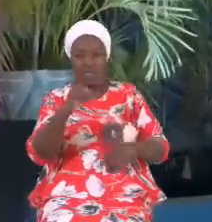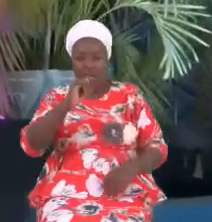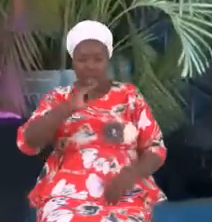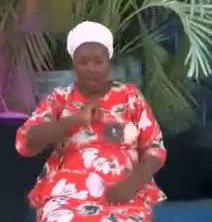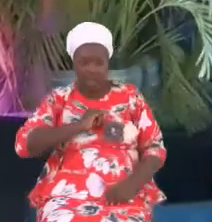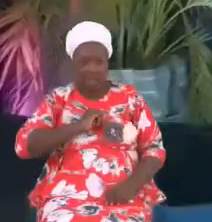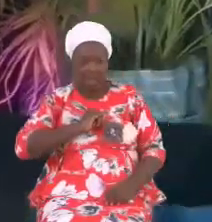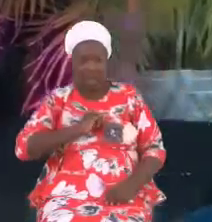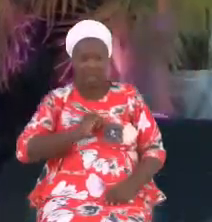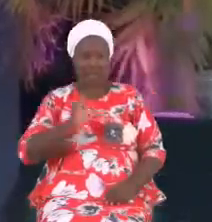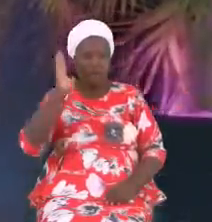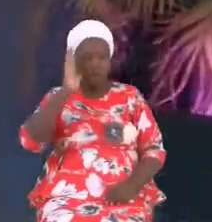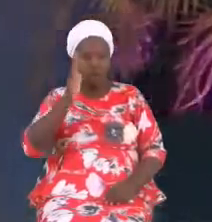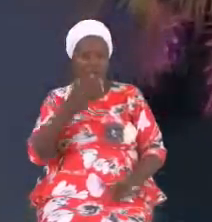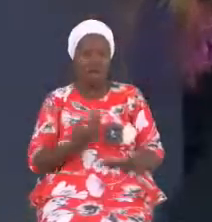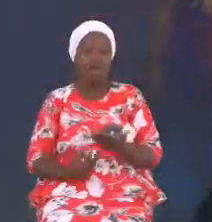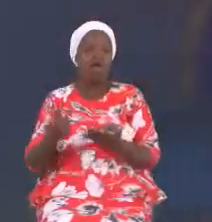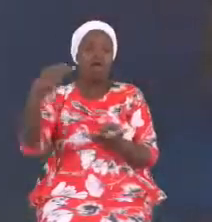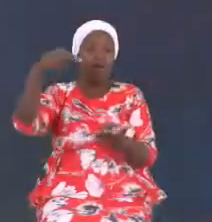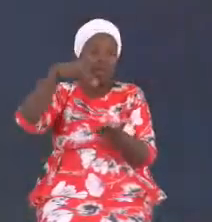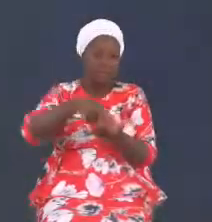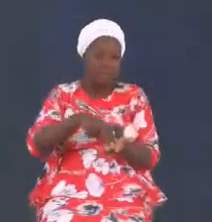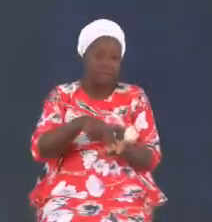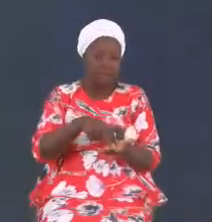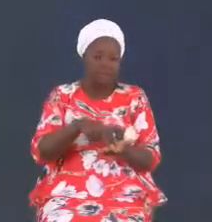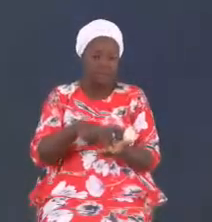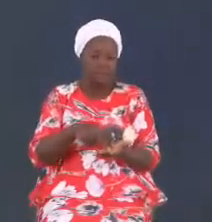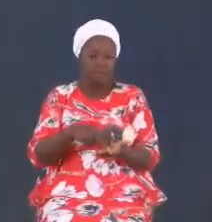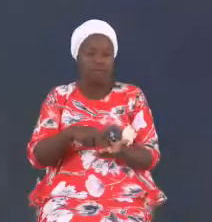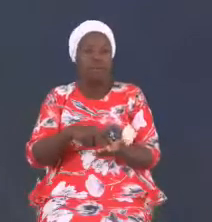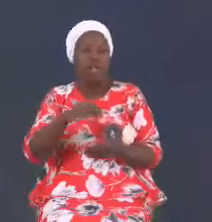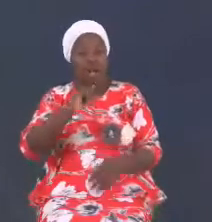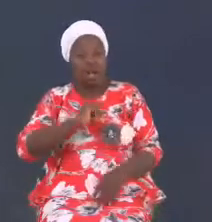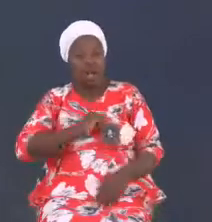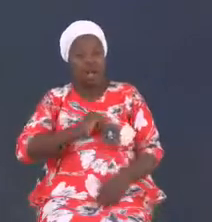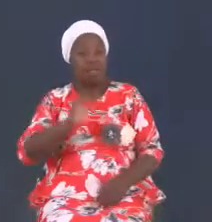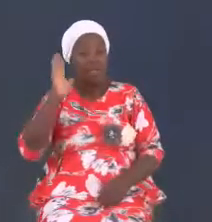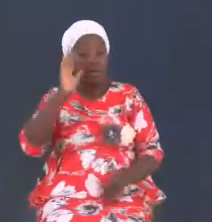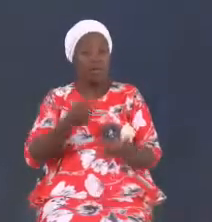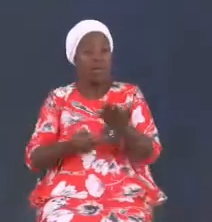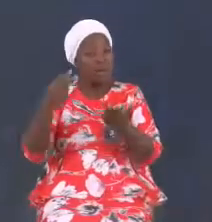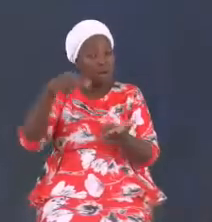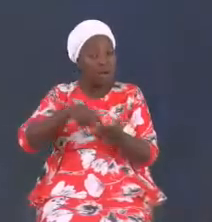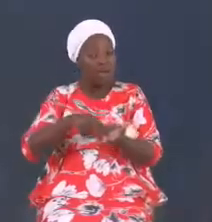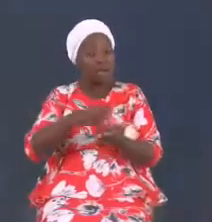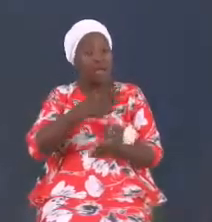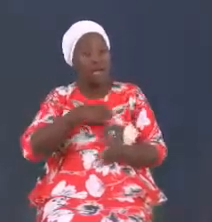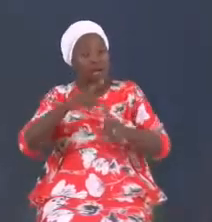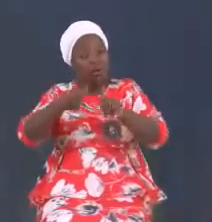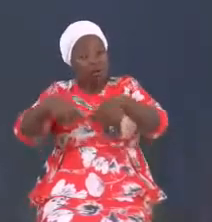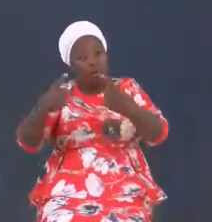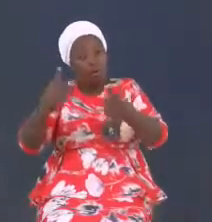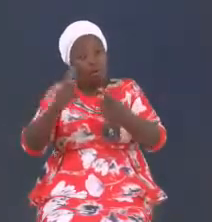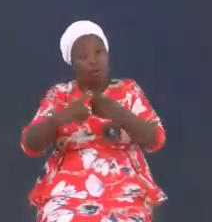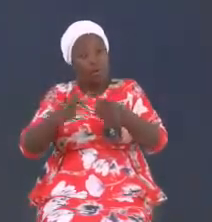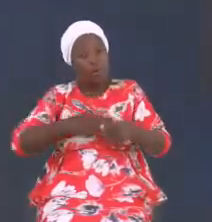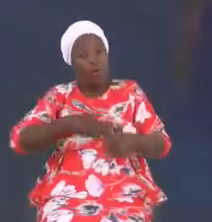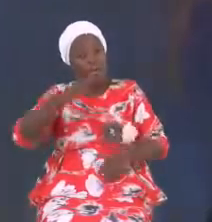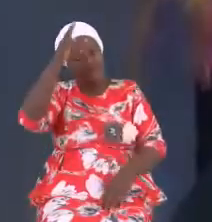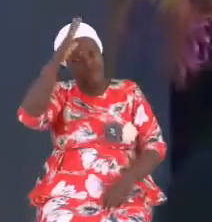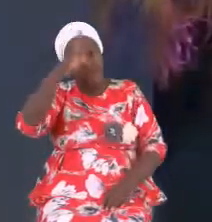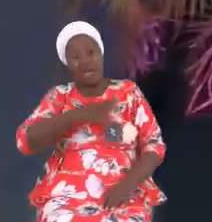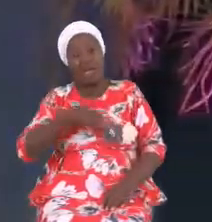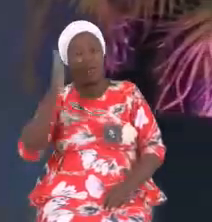I will arise and go to my father, and I will say